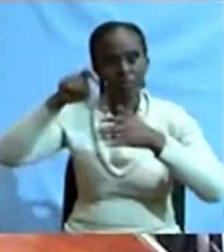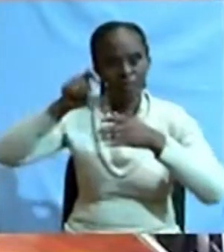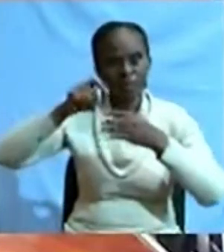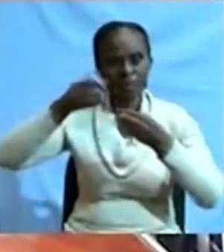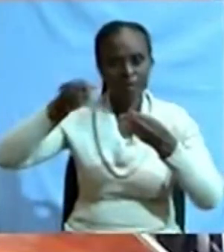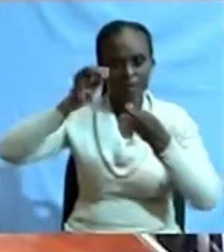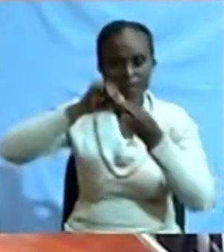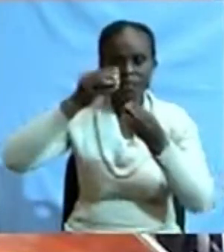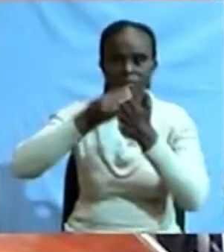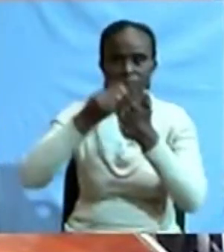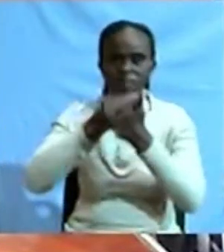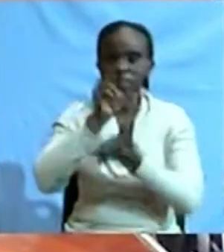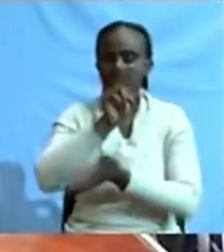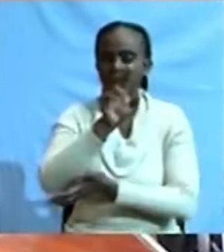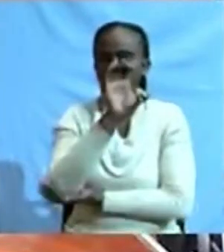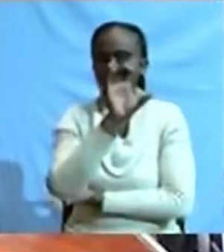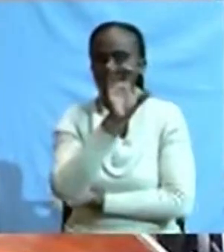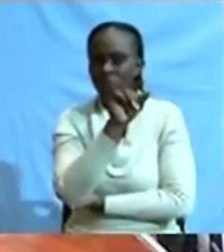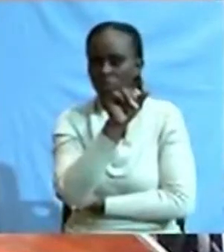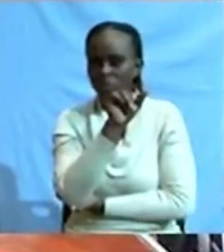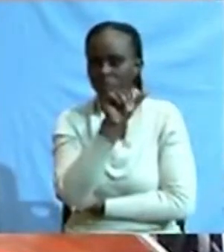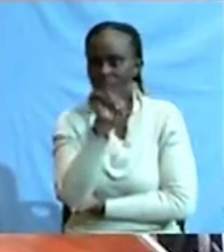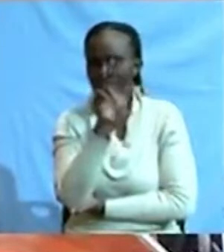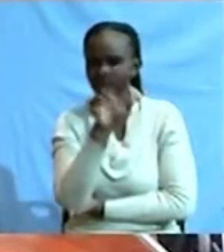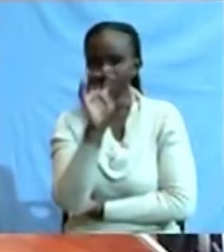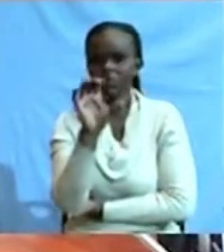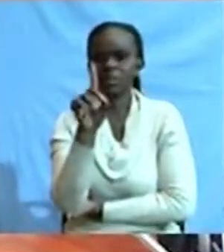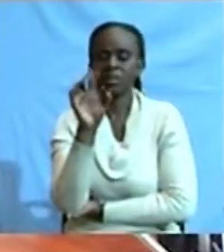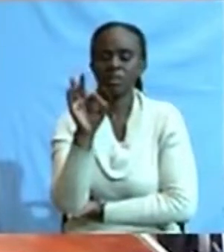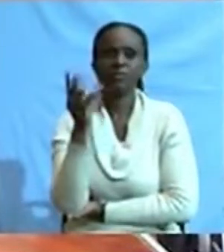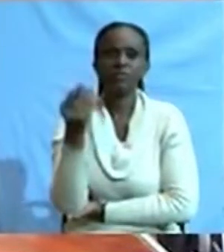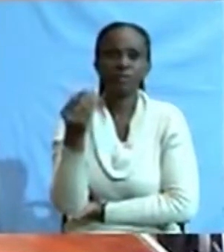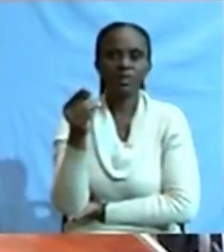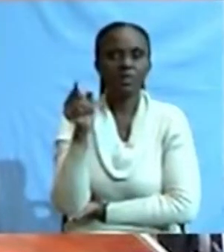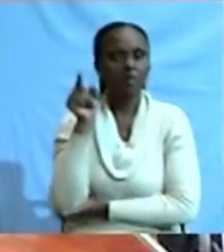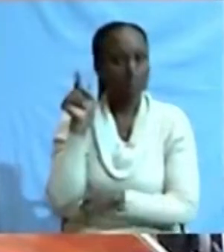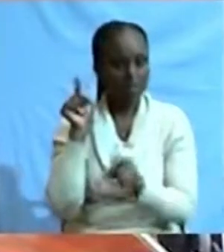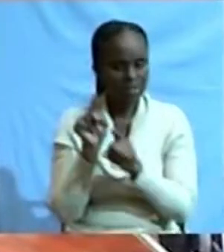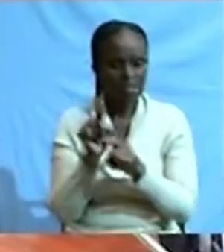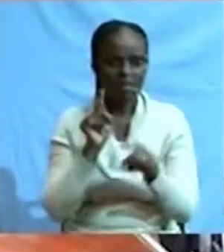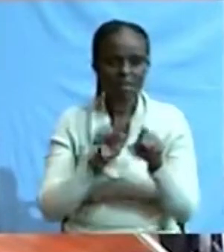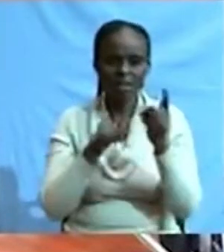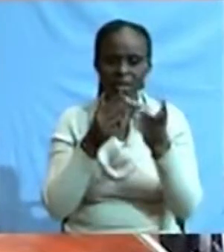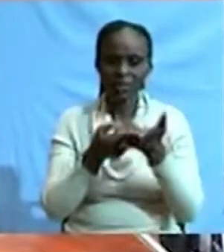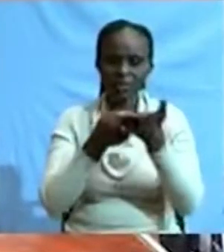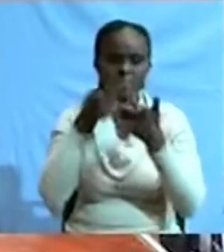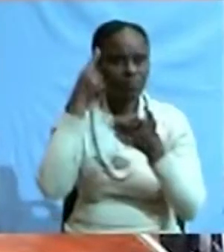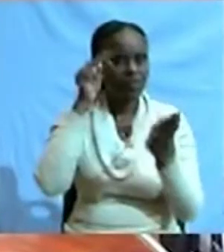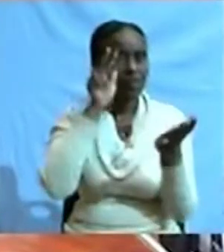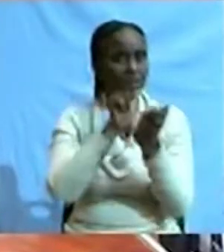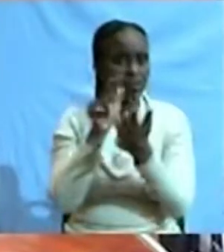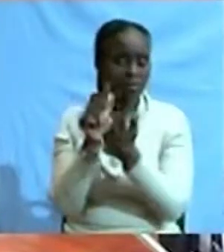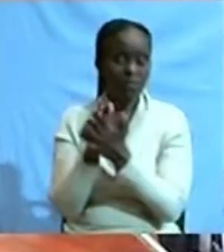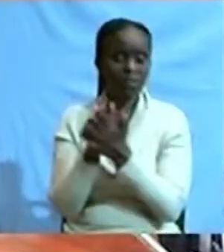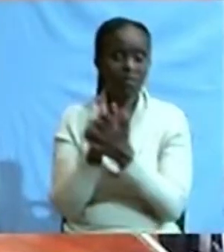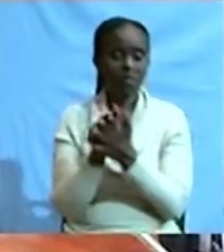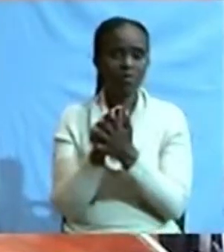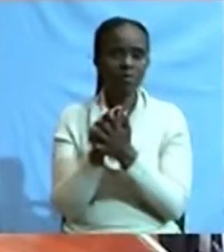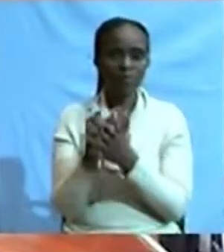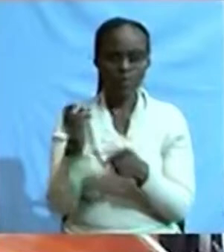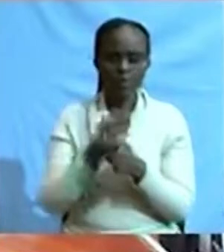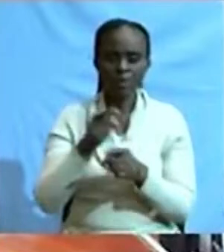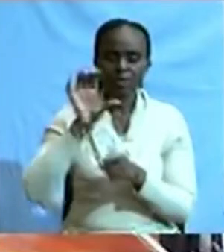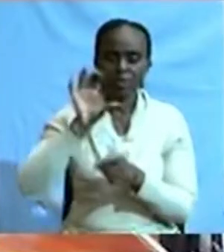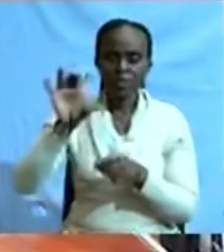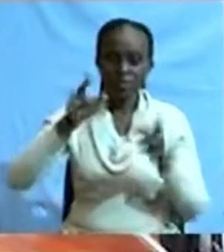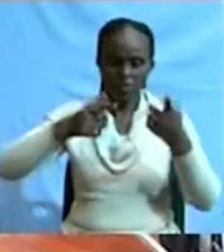funding using 2023 CDF allocation and subsequently recommended for approval by the Provincial